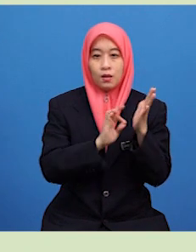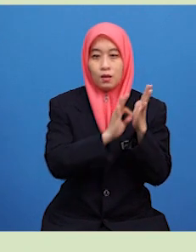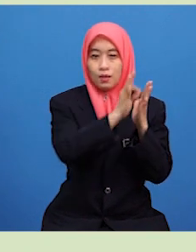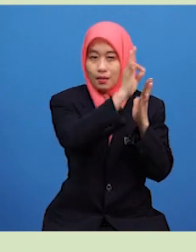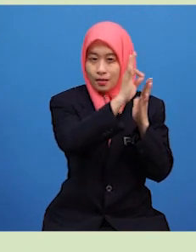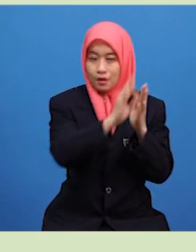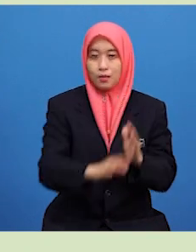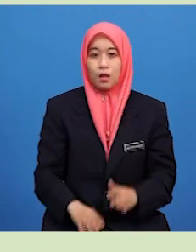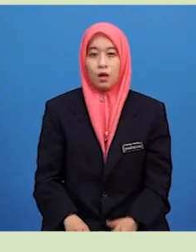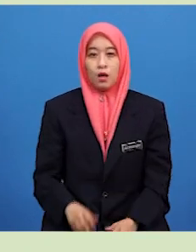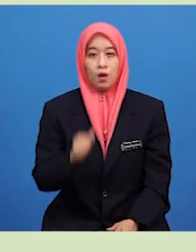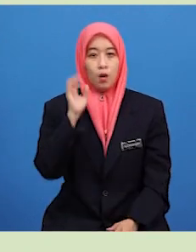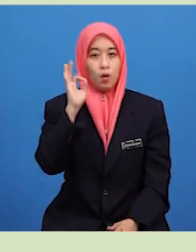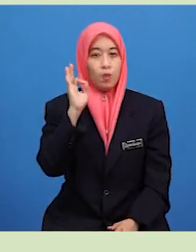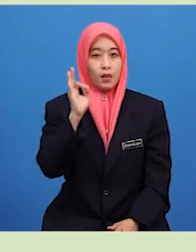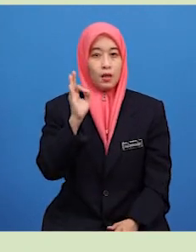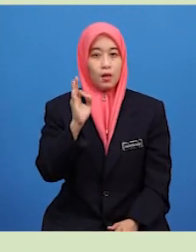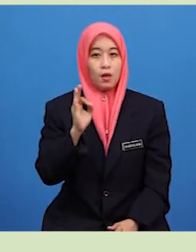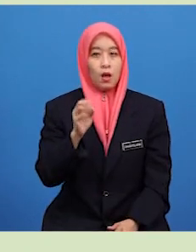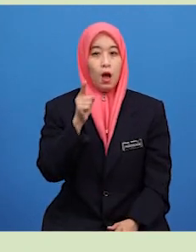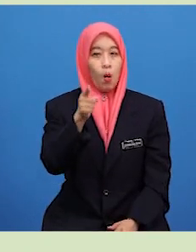All right, you have